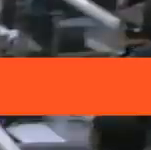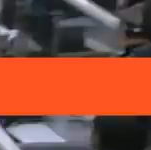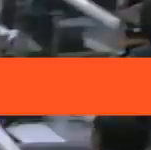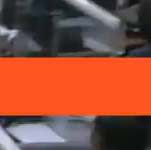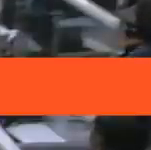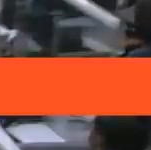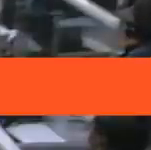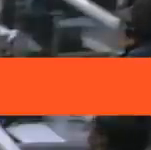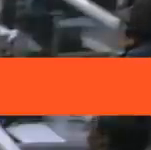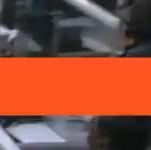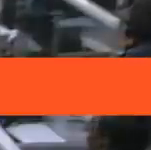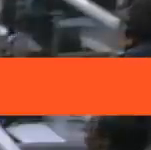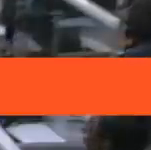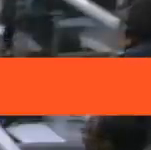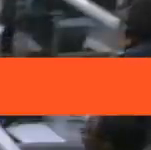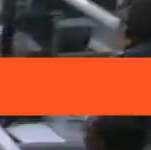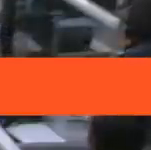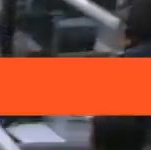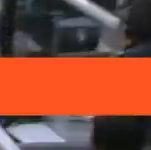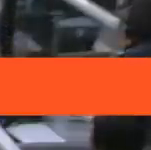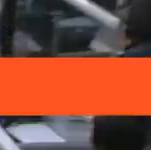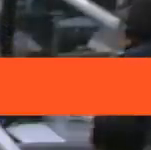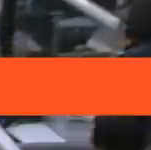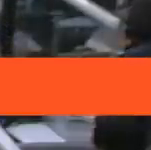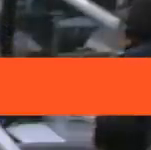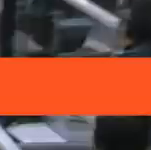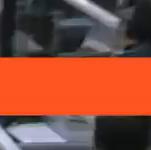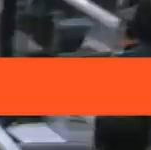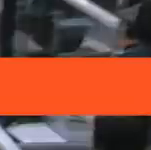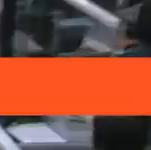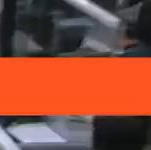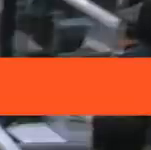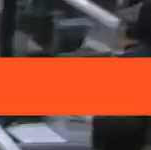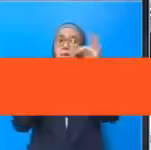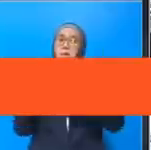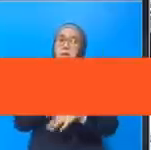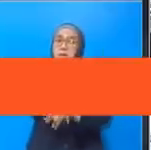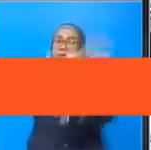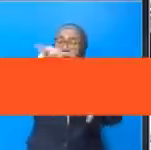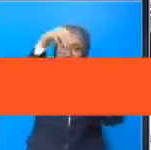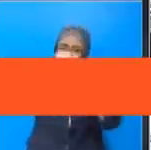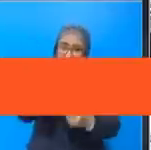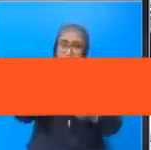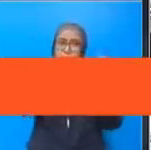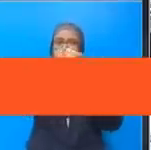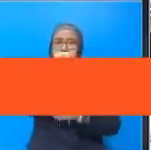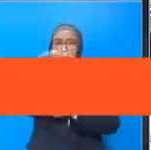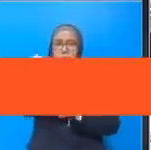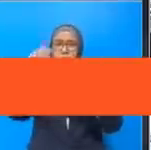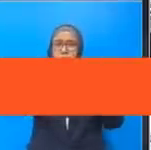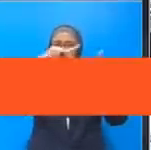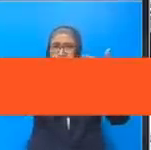Warisan lawmakers were absent from today's bloc vote in the Dewan Rakyat, and one MP told Malaysiakini reporter Annabelle Lee that the move